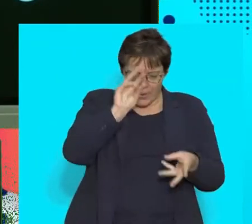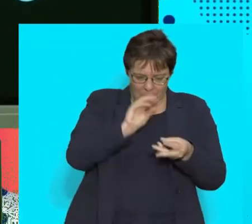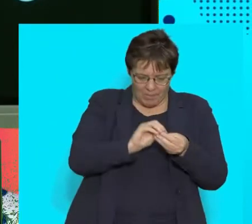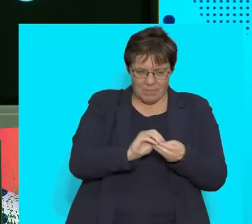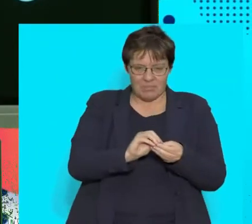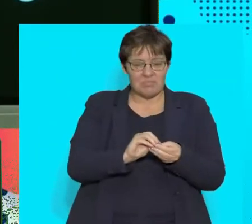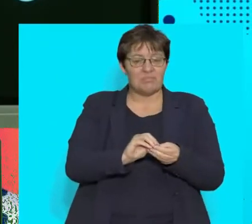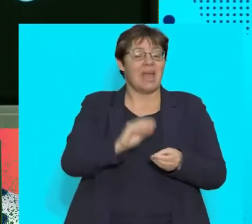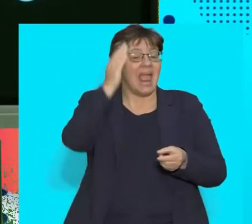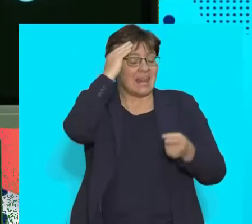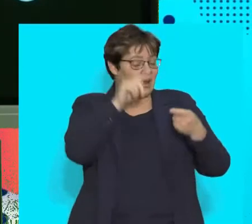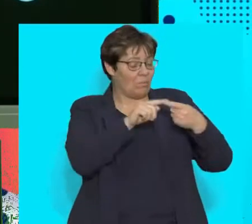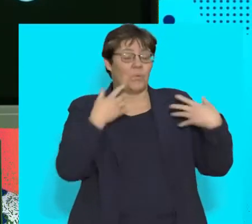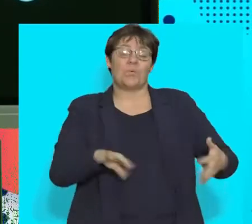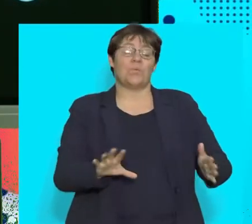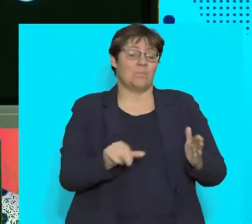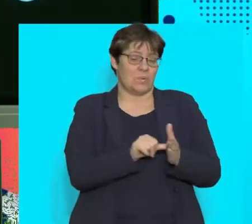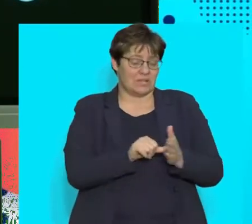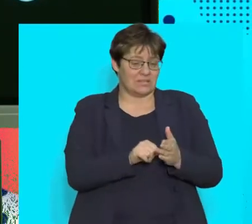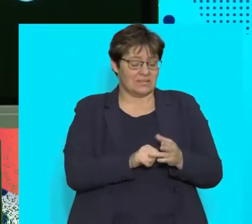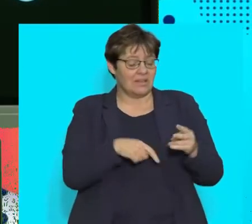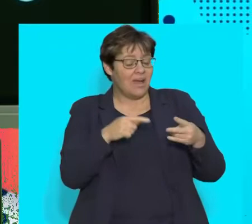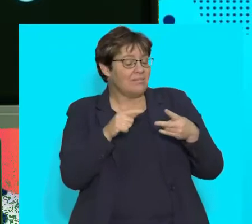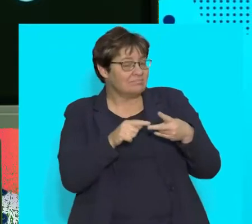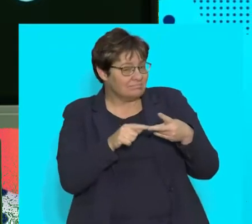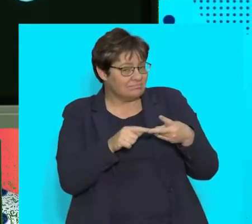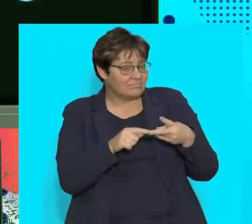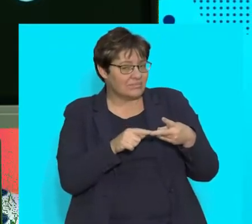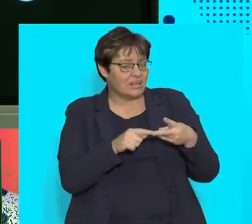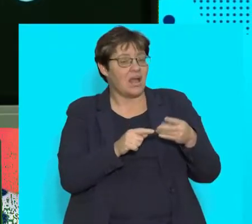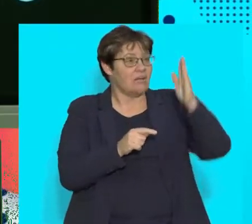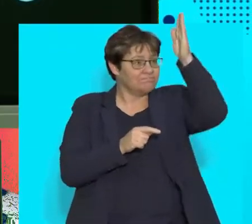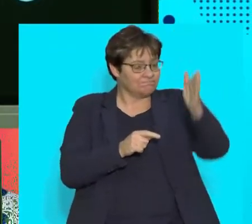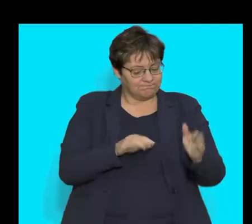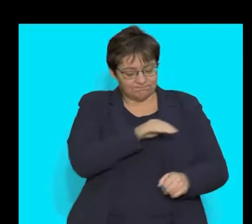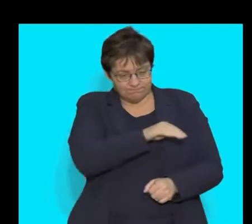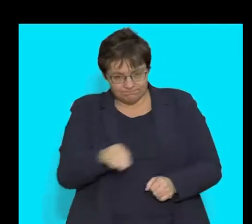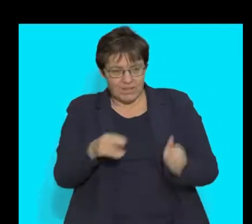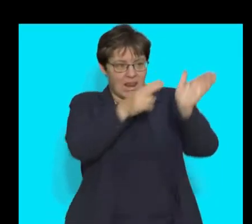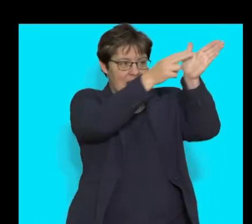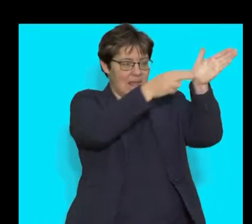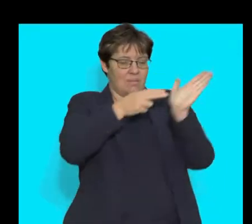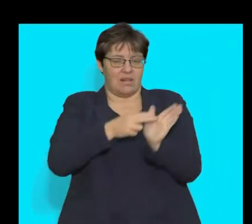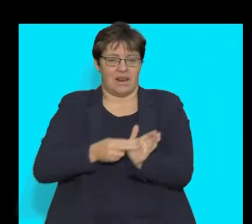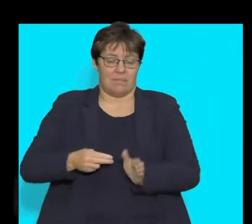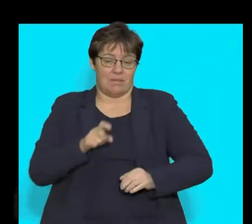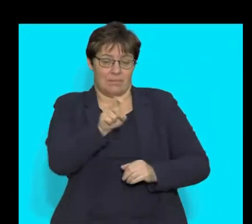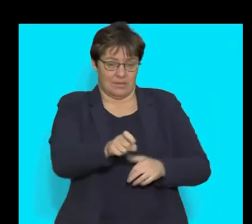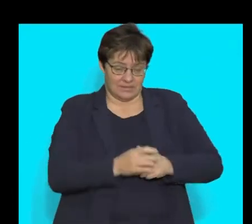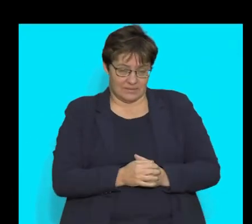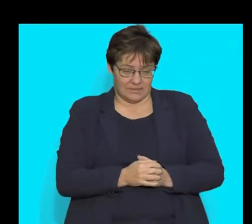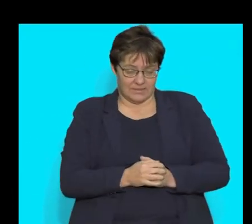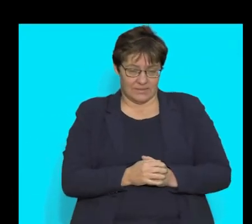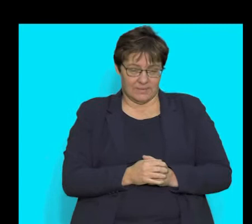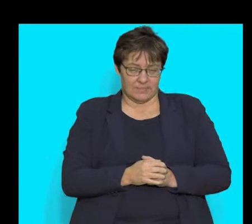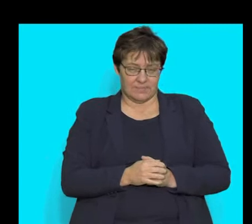together. The heading is one of those. The other is that you need to label the axes. So when you label the